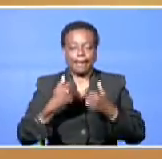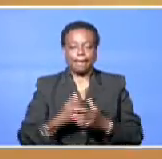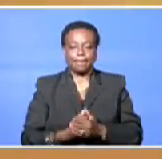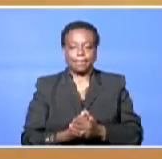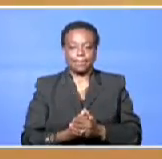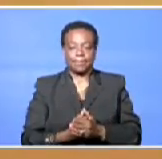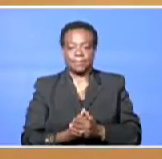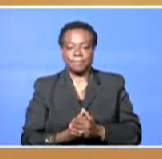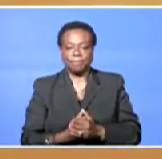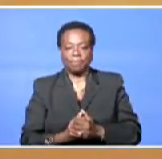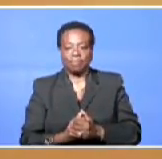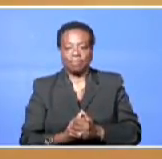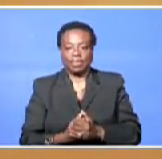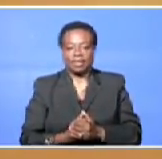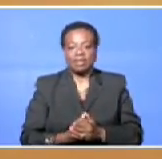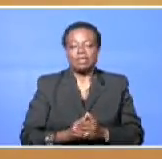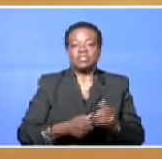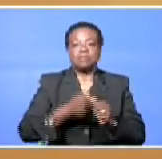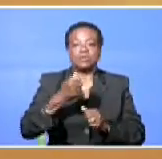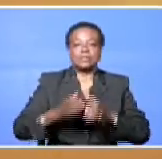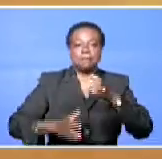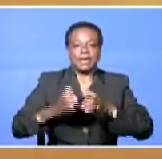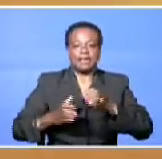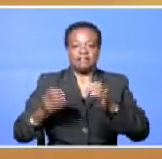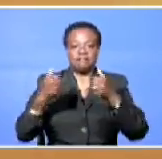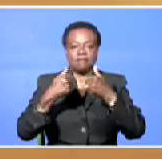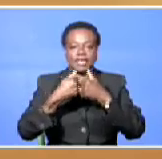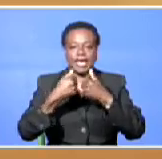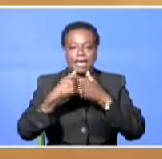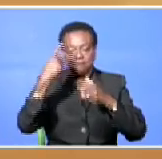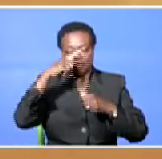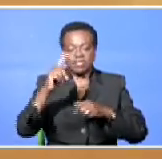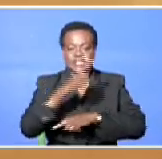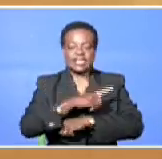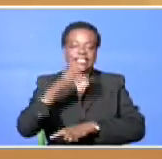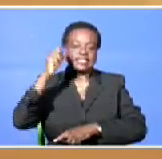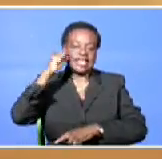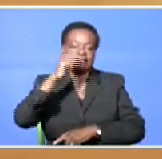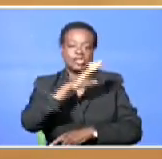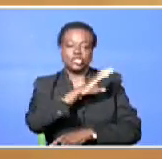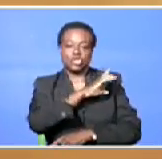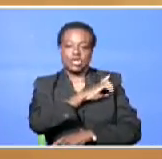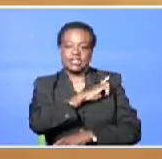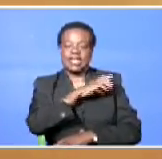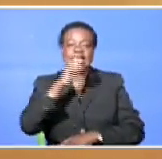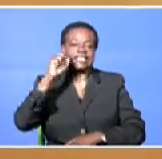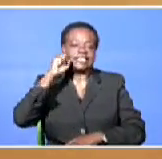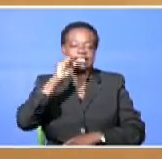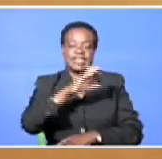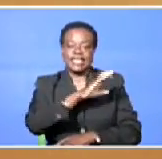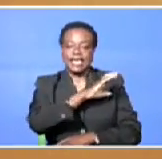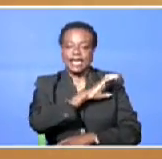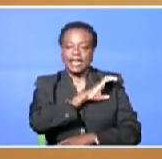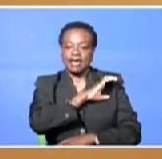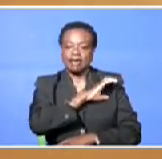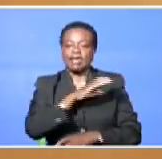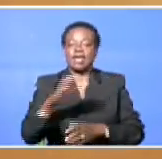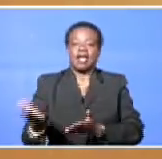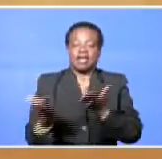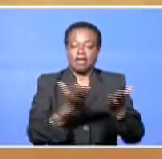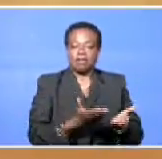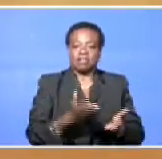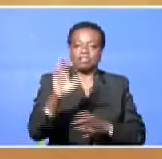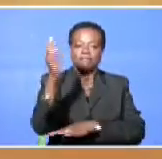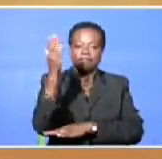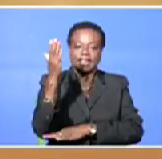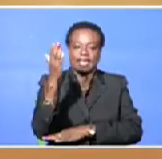dead rubber, but it was the most competitive match of the day. Sierra Donaldson and Sydney Clark carrying the flag for the 2-4-2 against Lopez